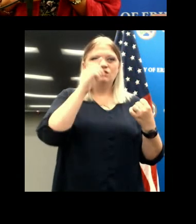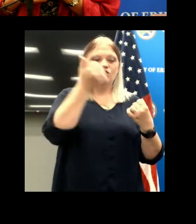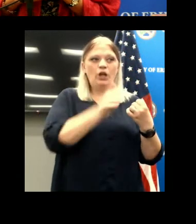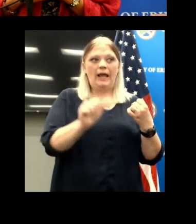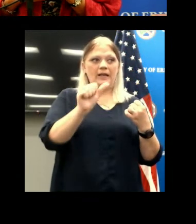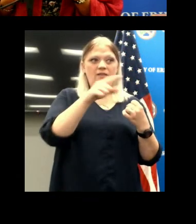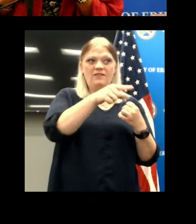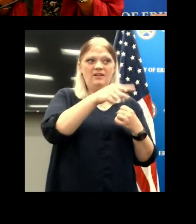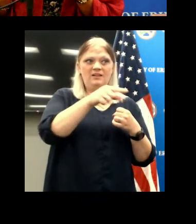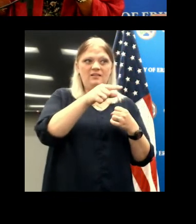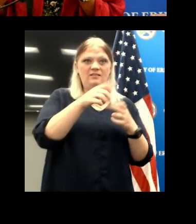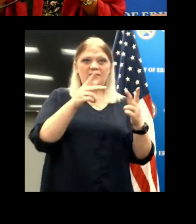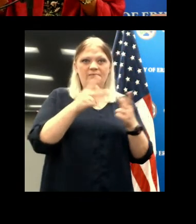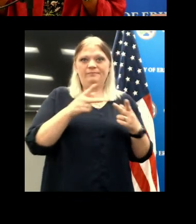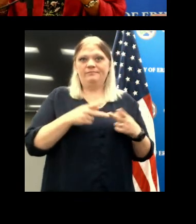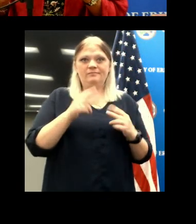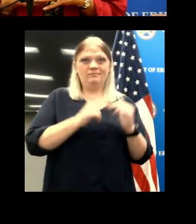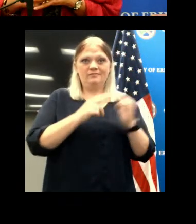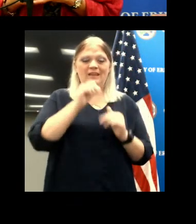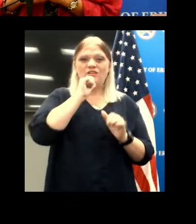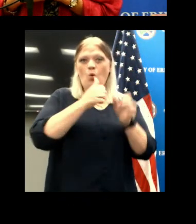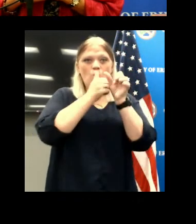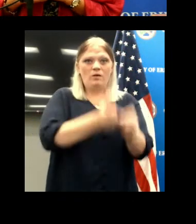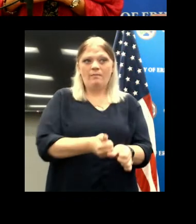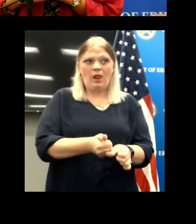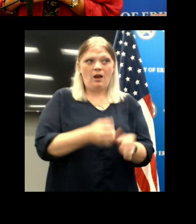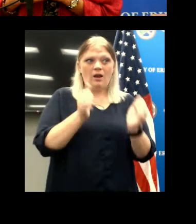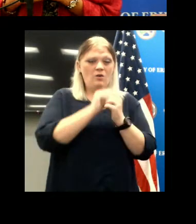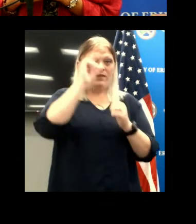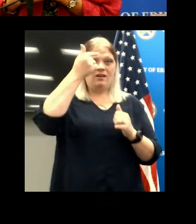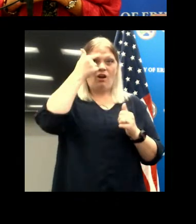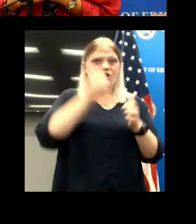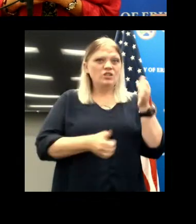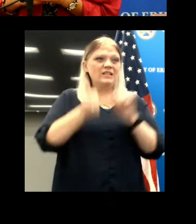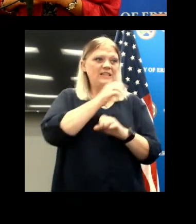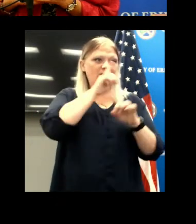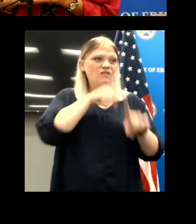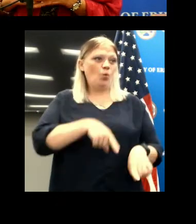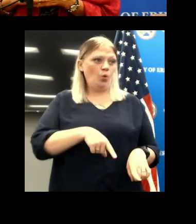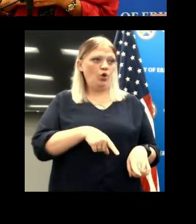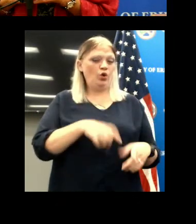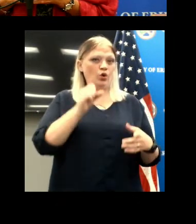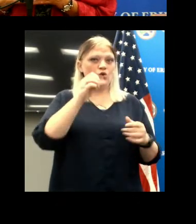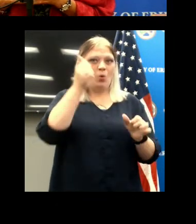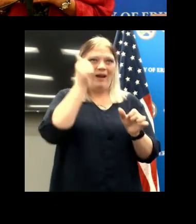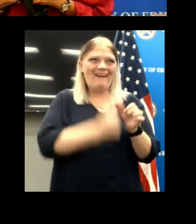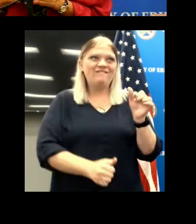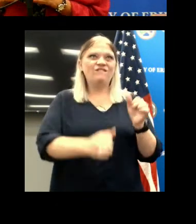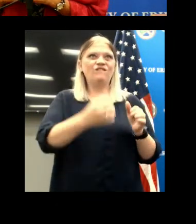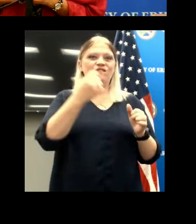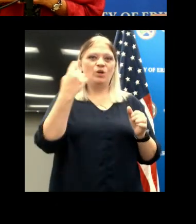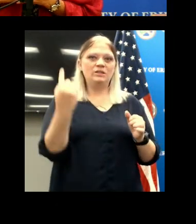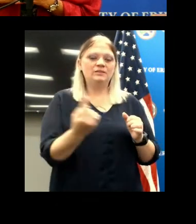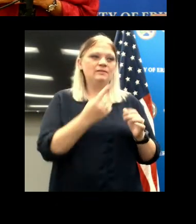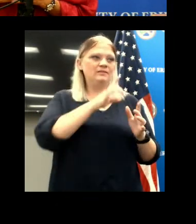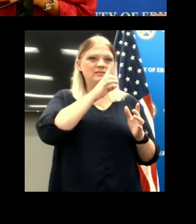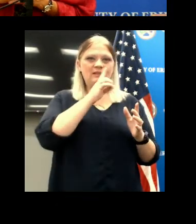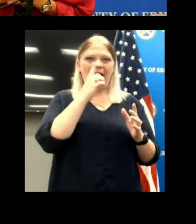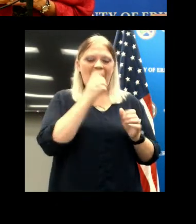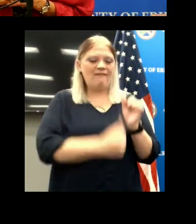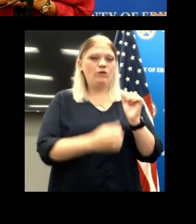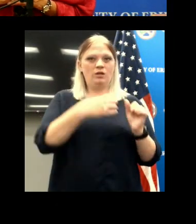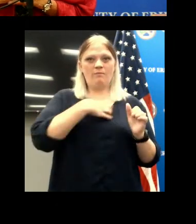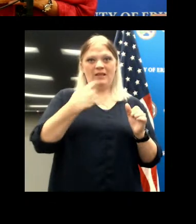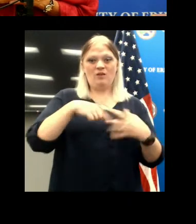are not complying with the governor's executive orders. So every single complaint that we receive at the